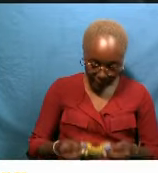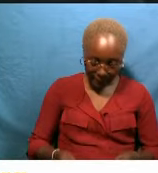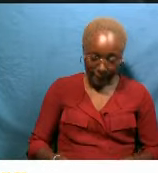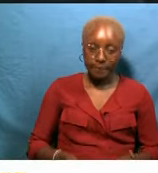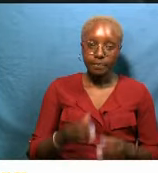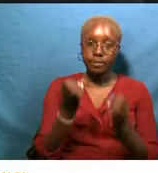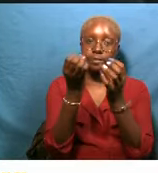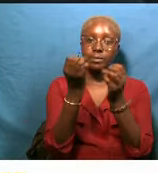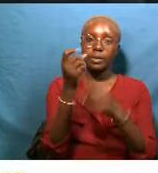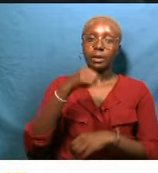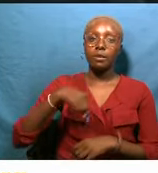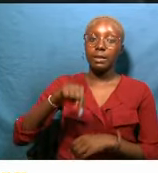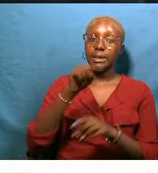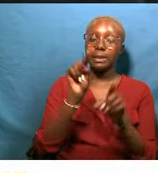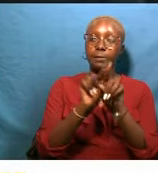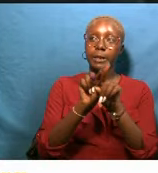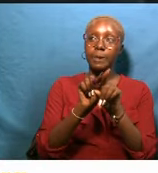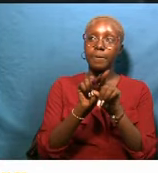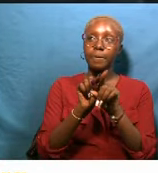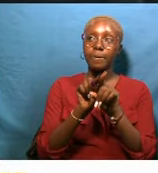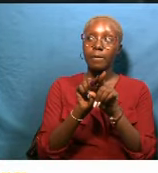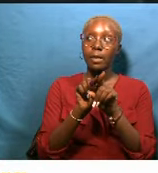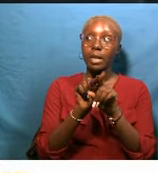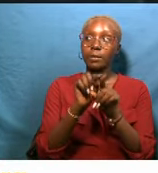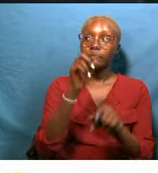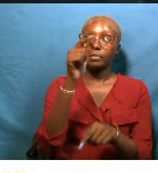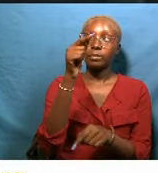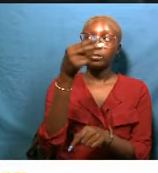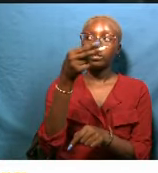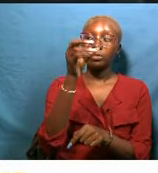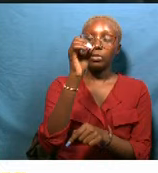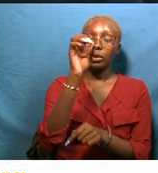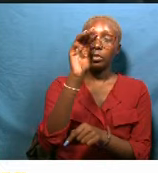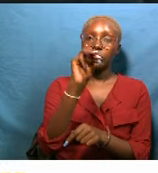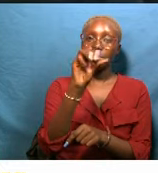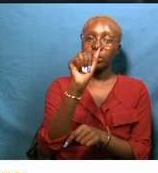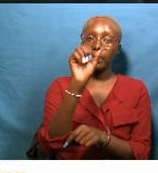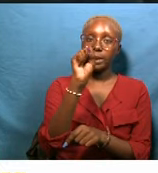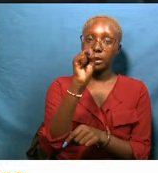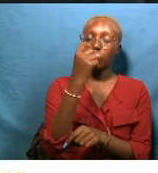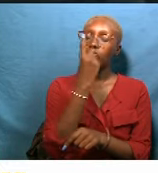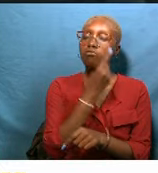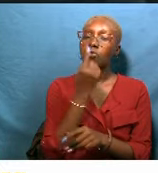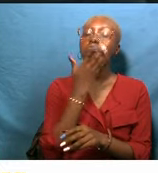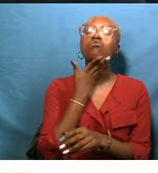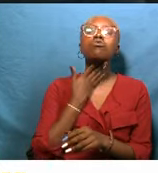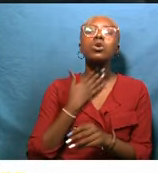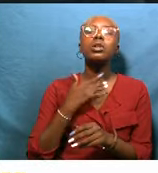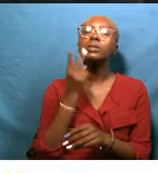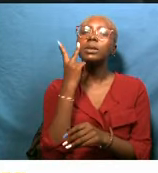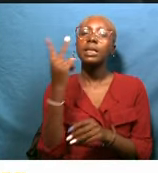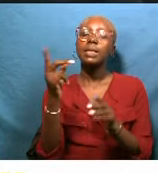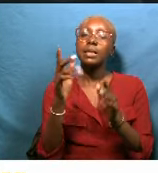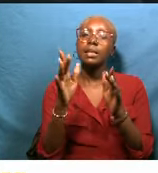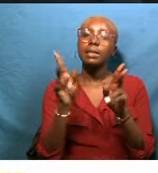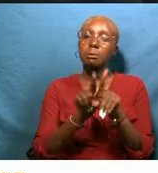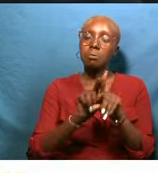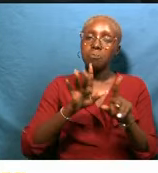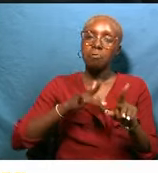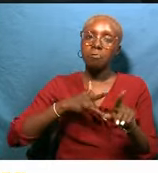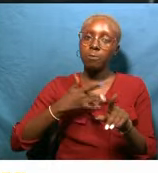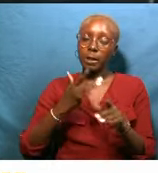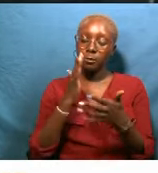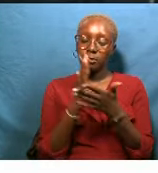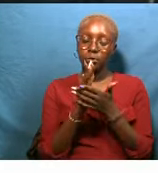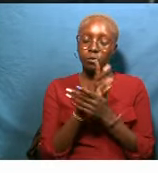Thomas. When Jesus appeared, he wanted to see and feel and to attest that it is him,